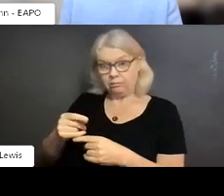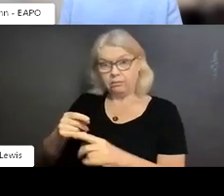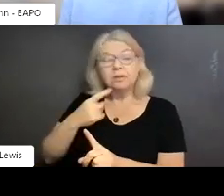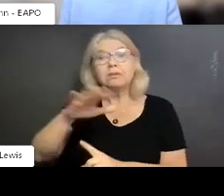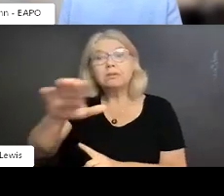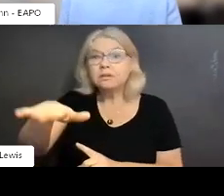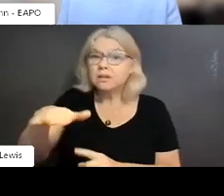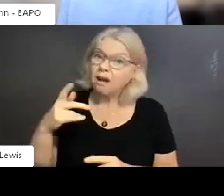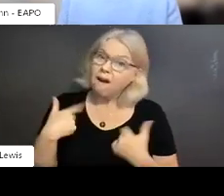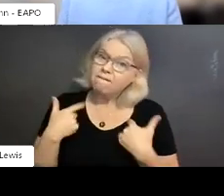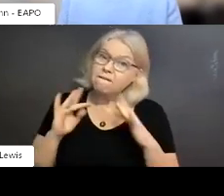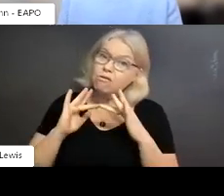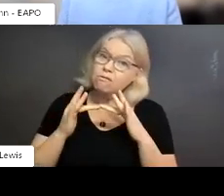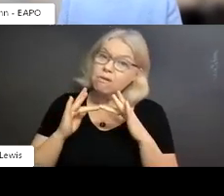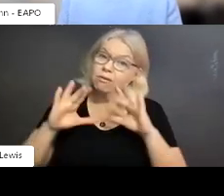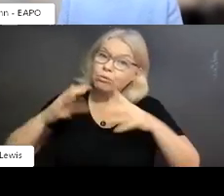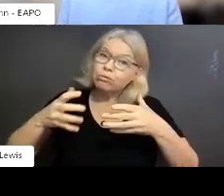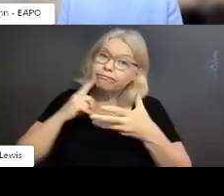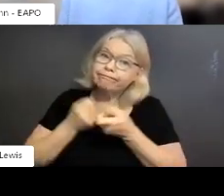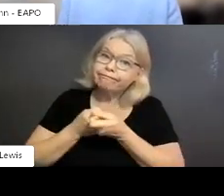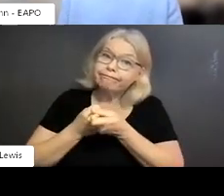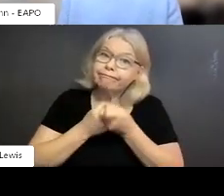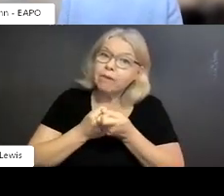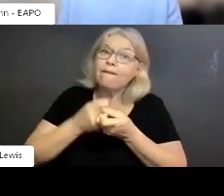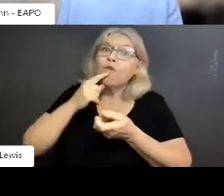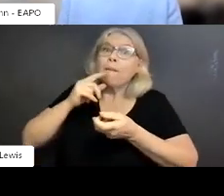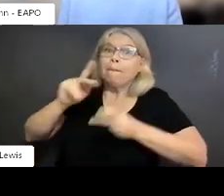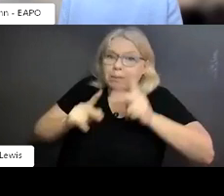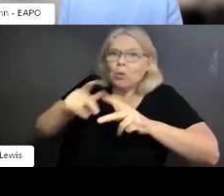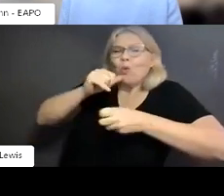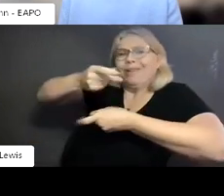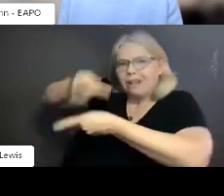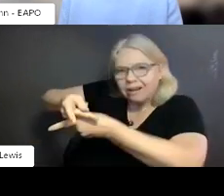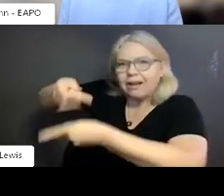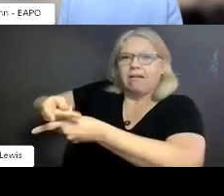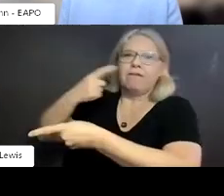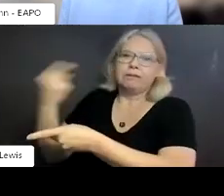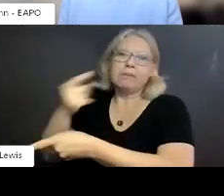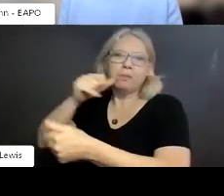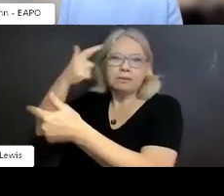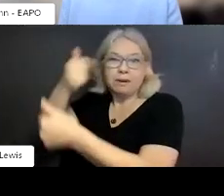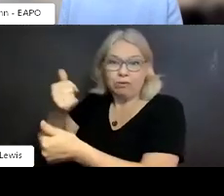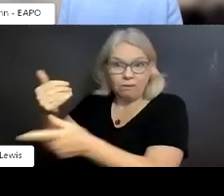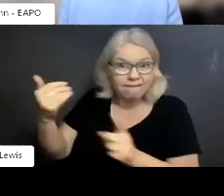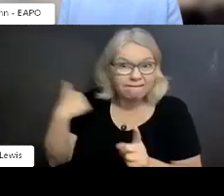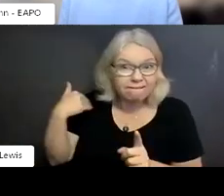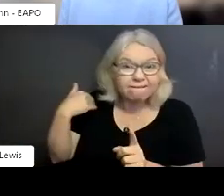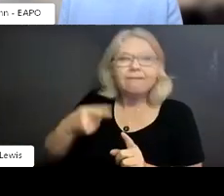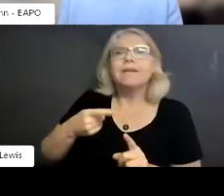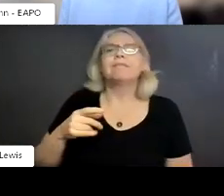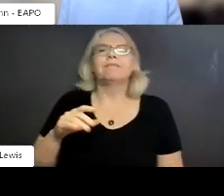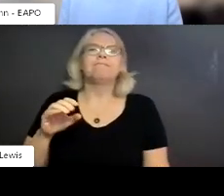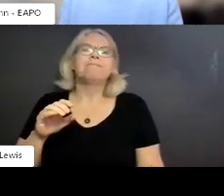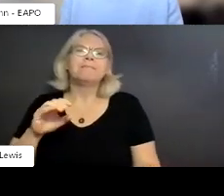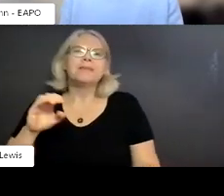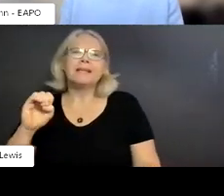virtual groups for caregivers? I think that might be what's being asked. Egale does not, but there are several virtual groups